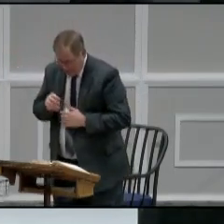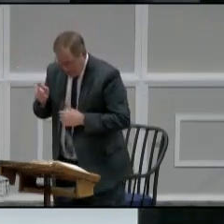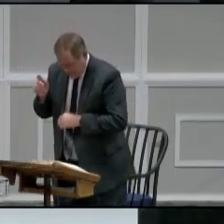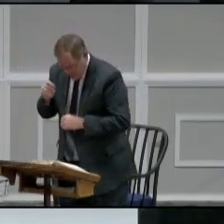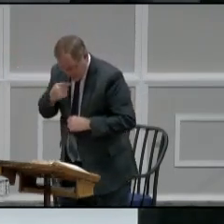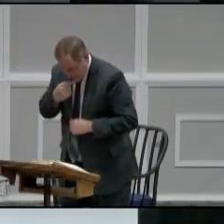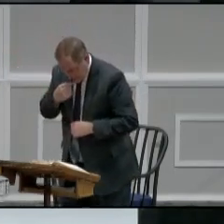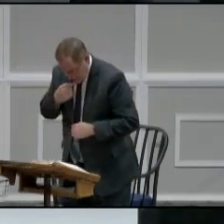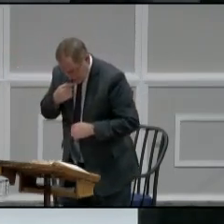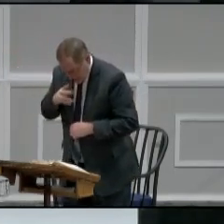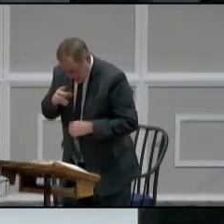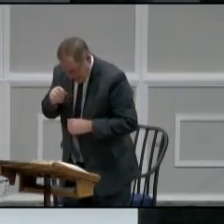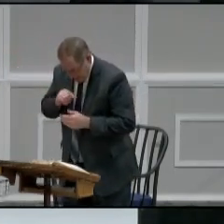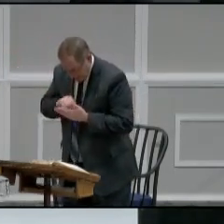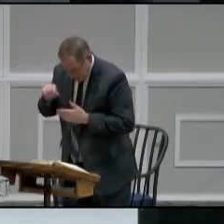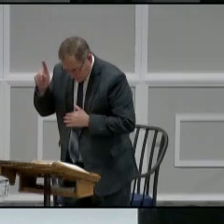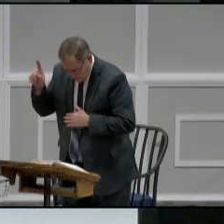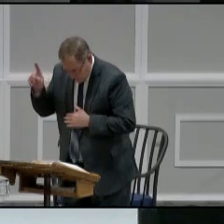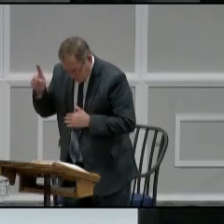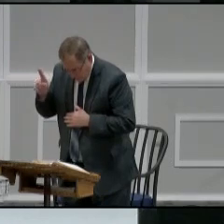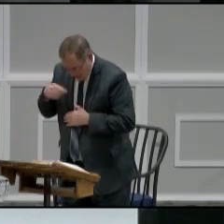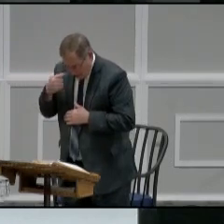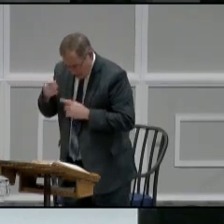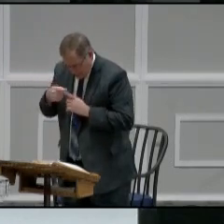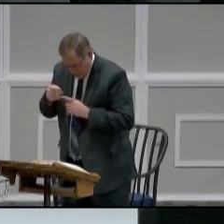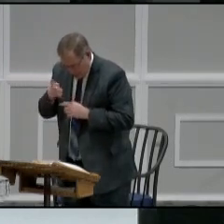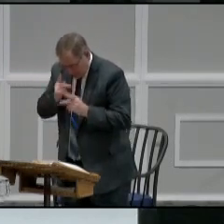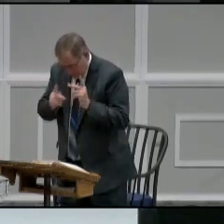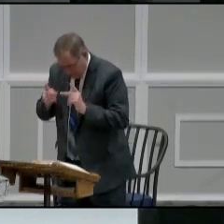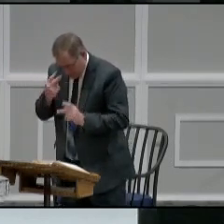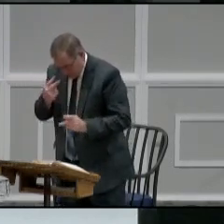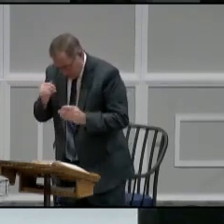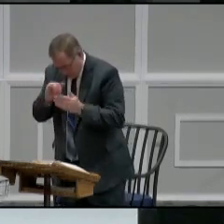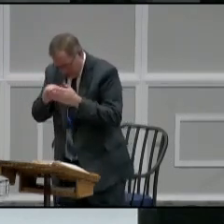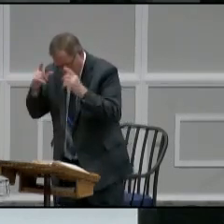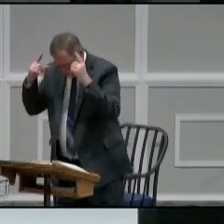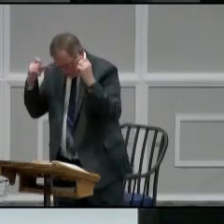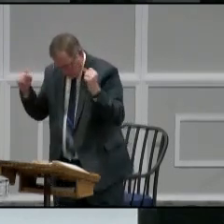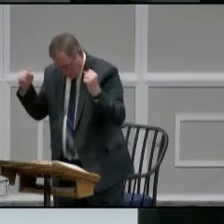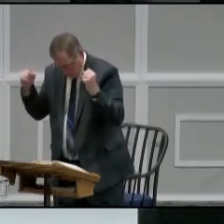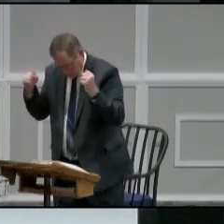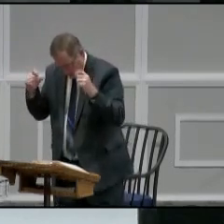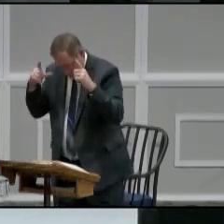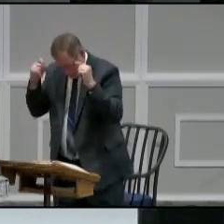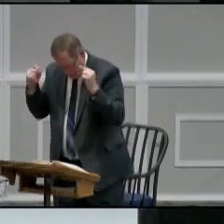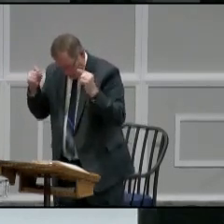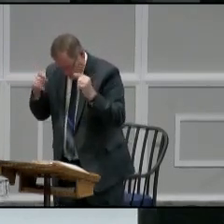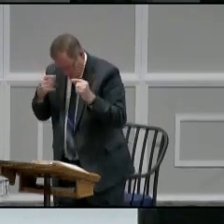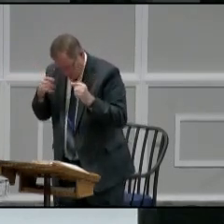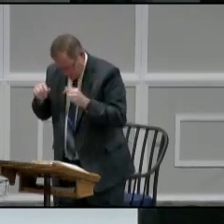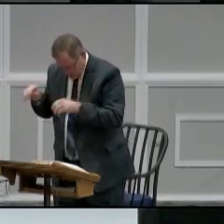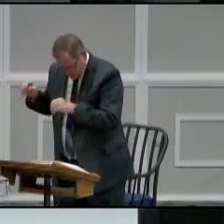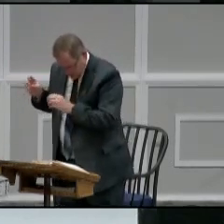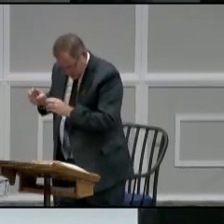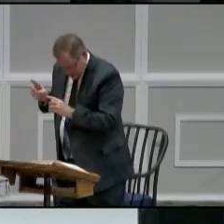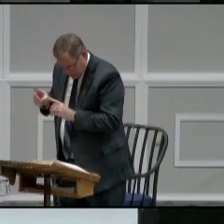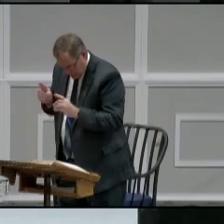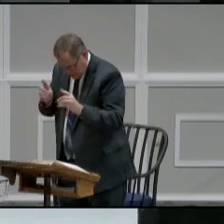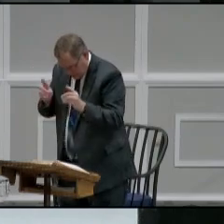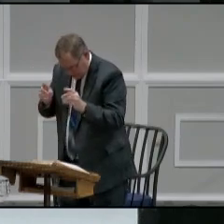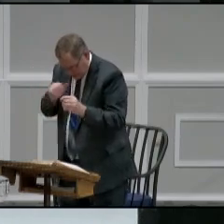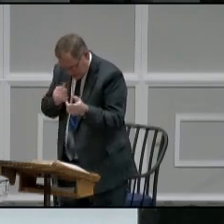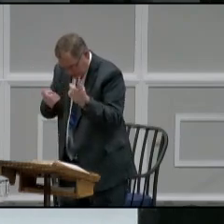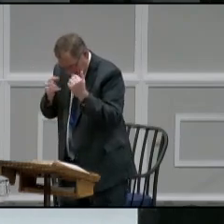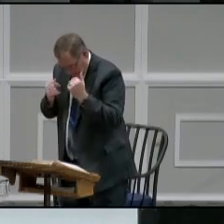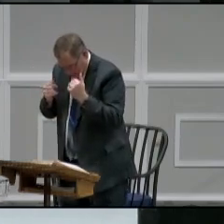says, "And when the people saw that Moses delayed to come down out of the mount, the people gathered themselves together unto Aaron and